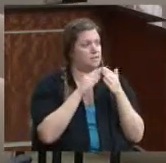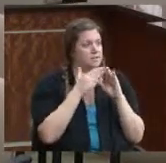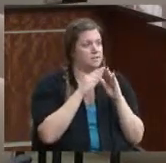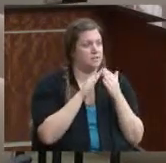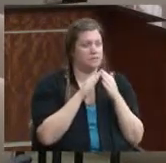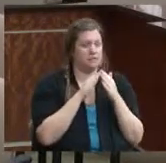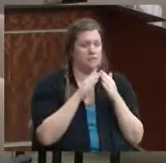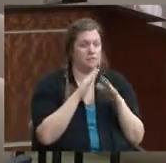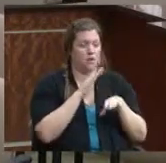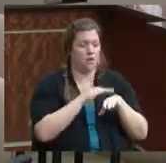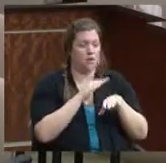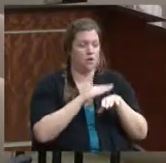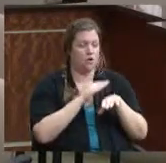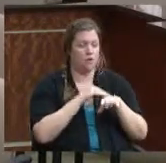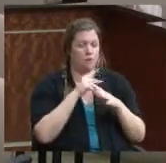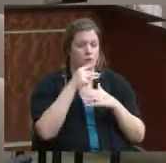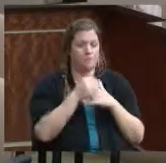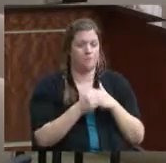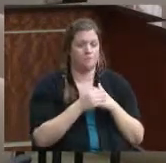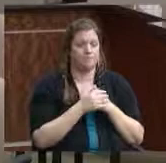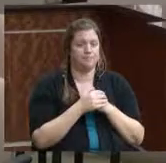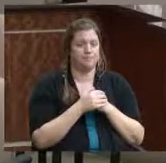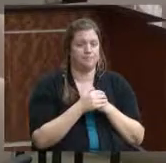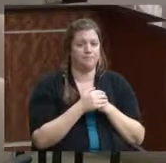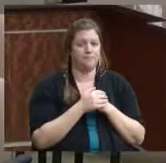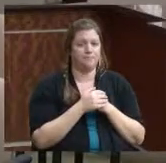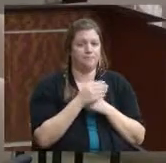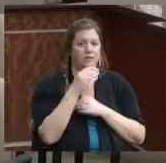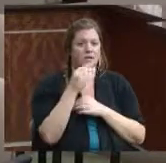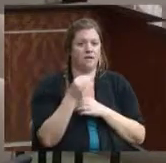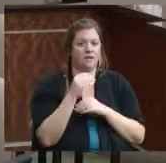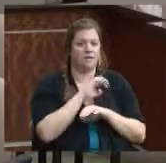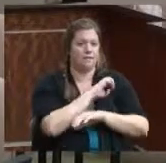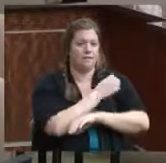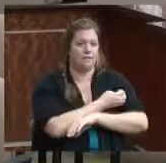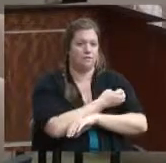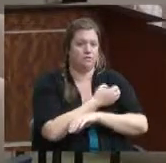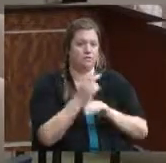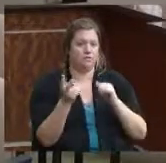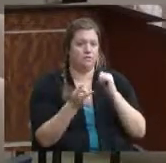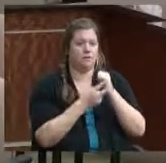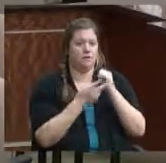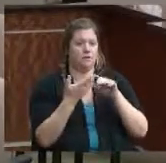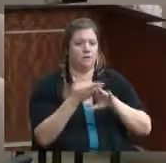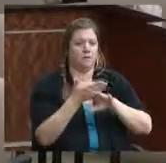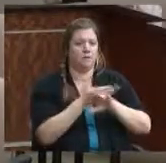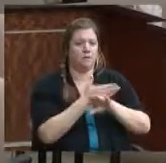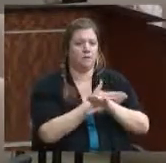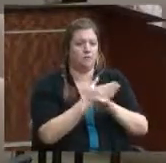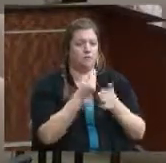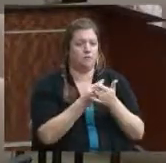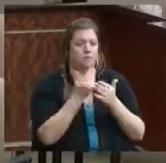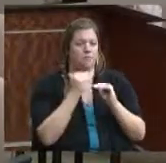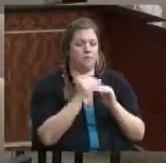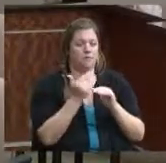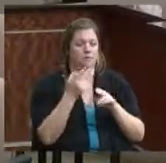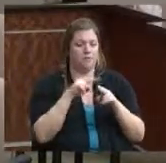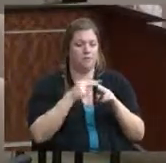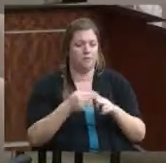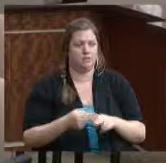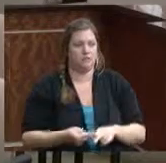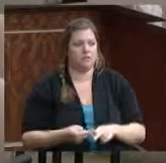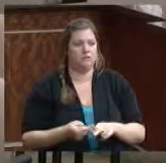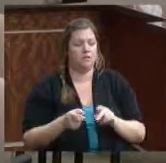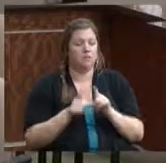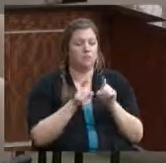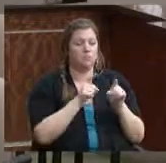facility alarm programs, and the energy efficiency improvements budget has been decreased, as